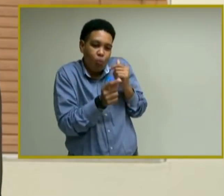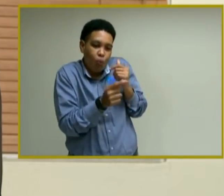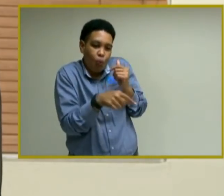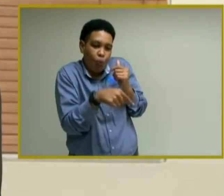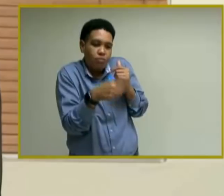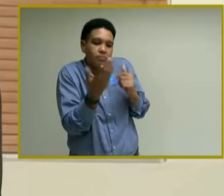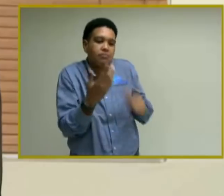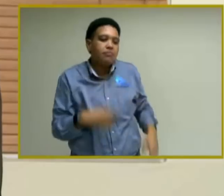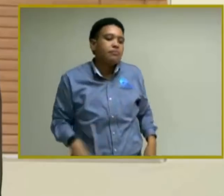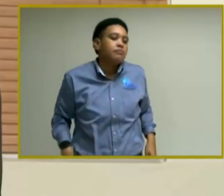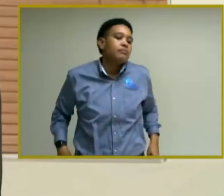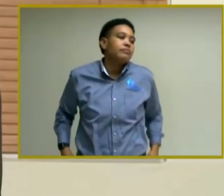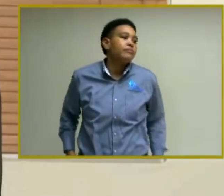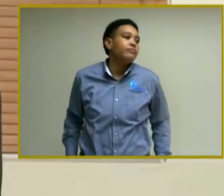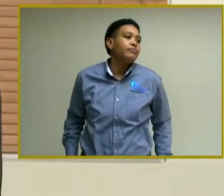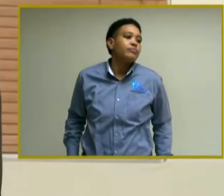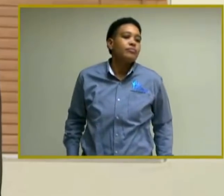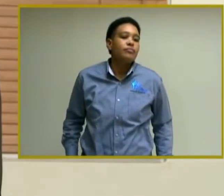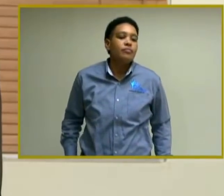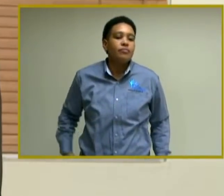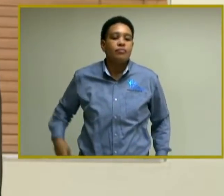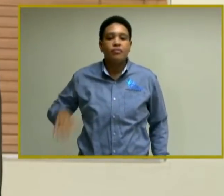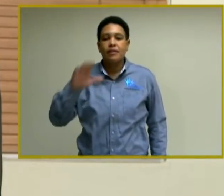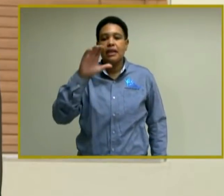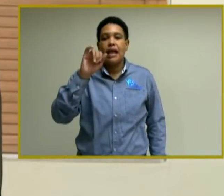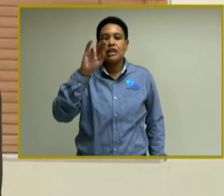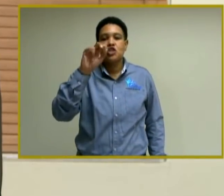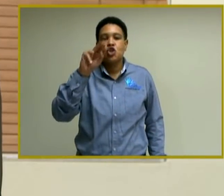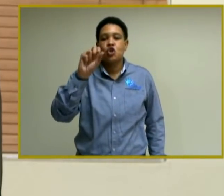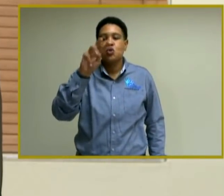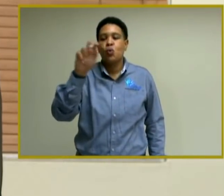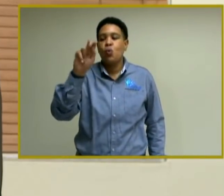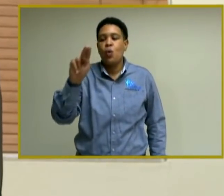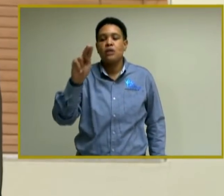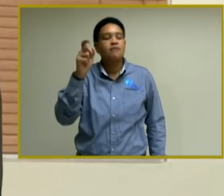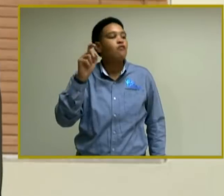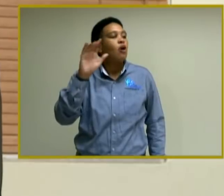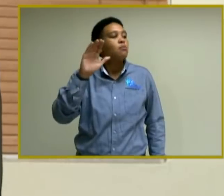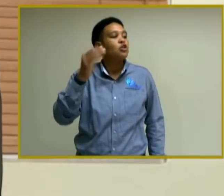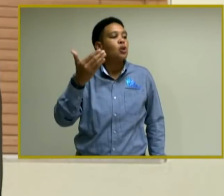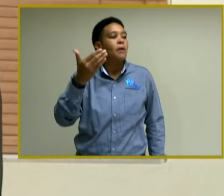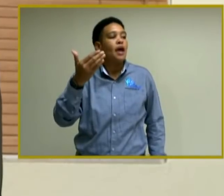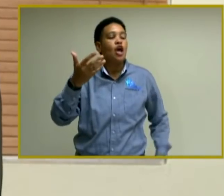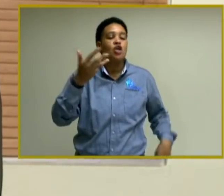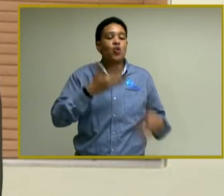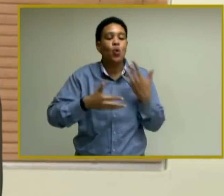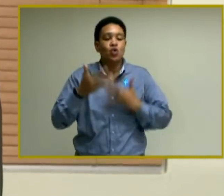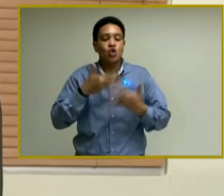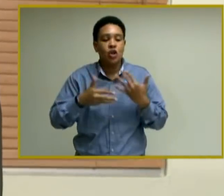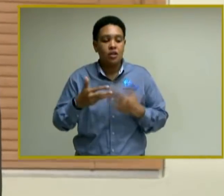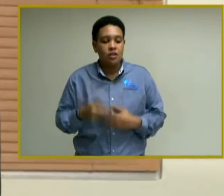you very much, CMO. Let's try Cassius Watson again from Jamaica Social.